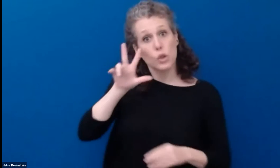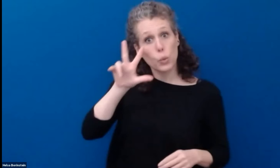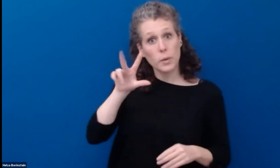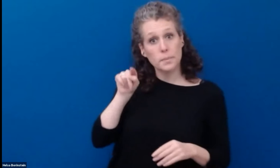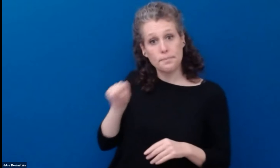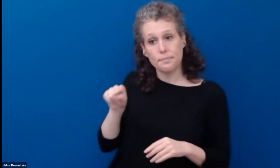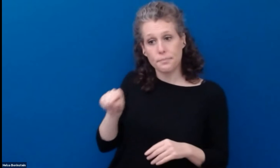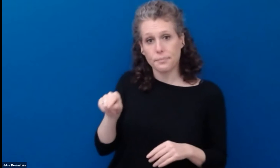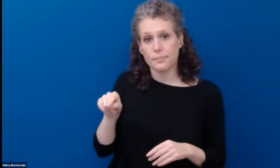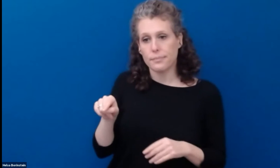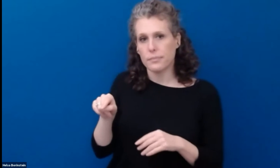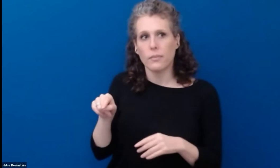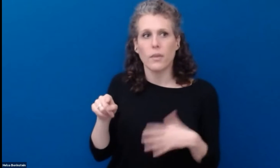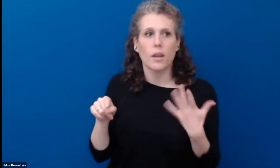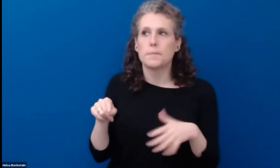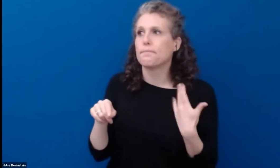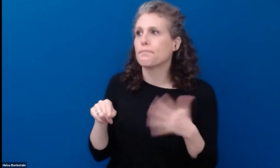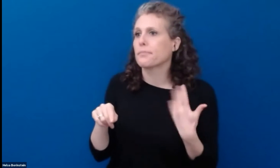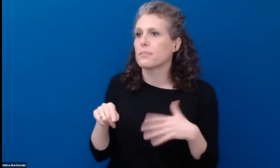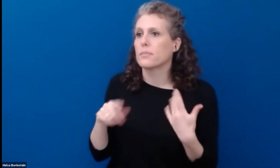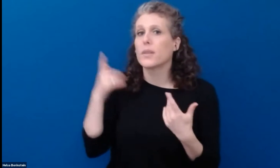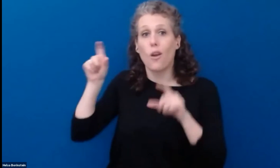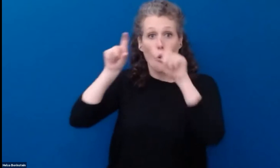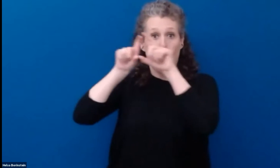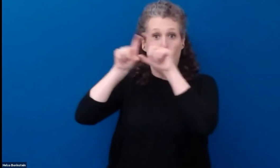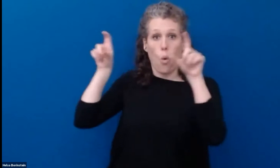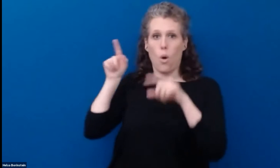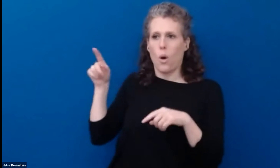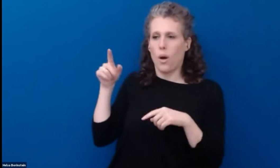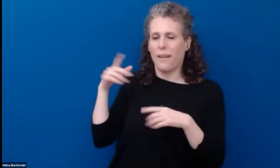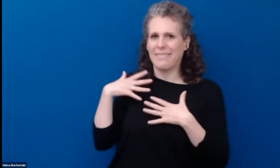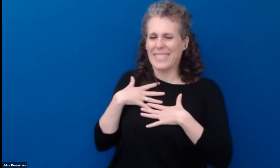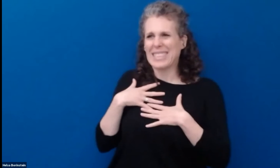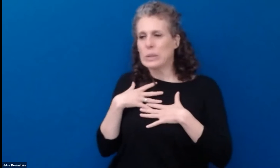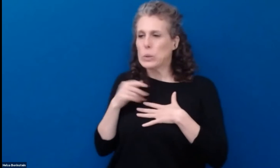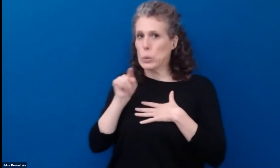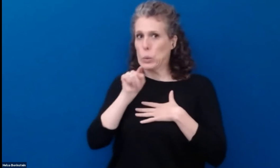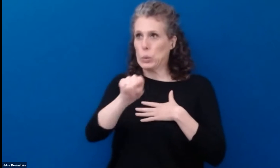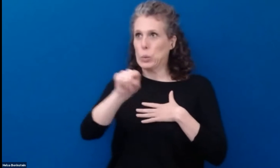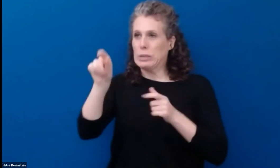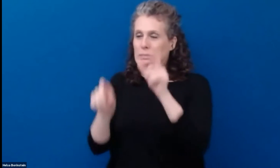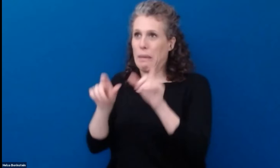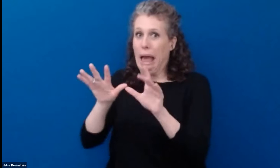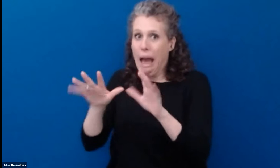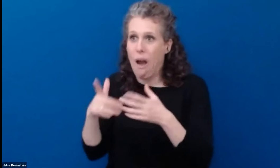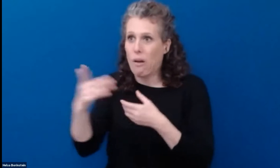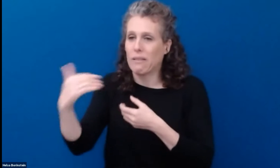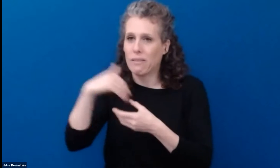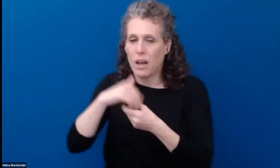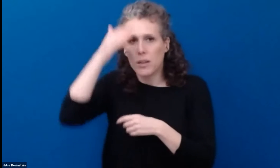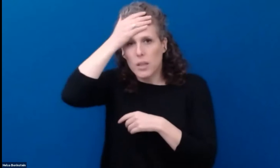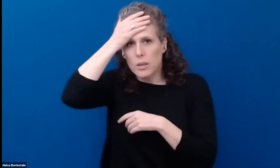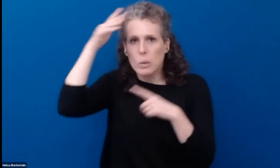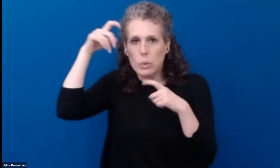or some of the organizations perceive as being extra difficult to include, which would be people then